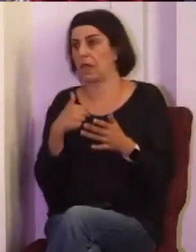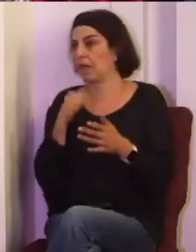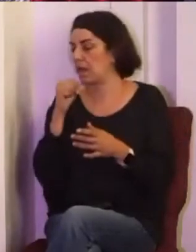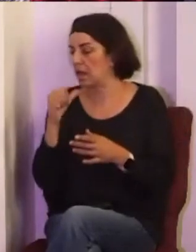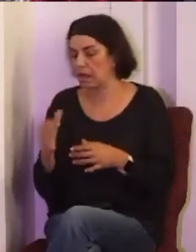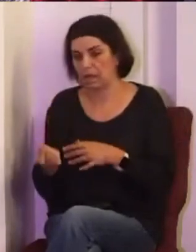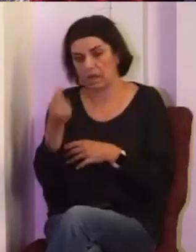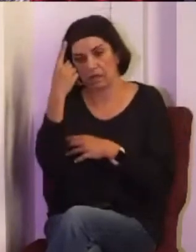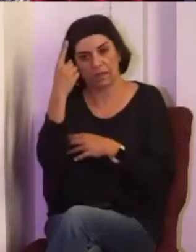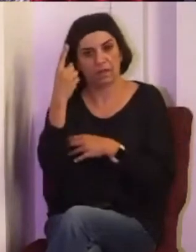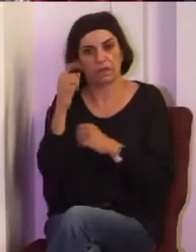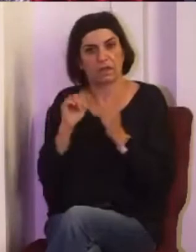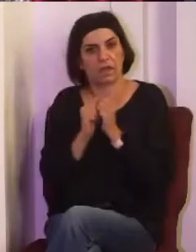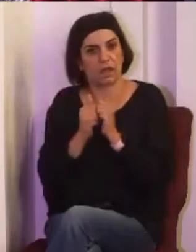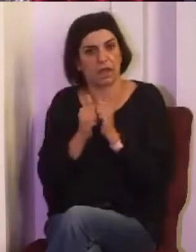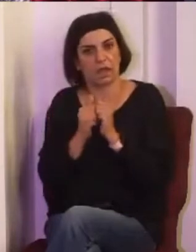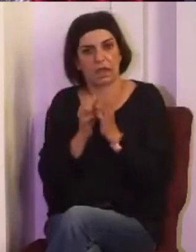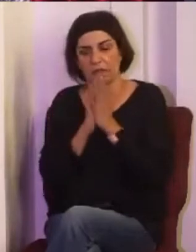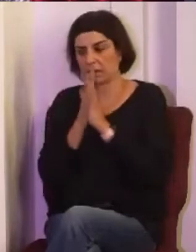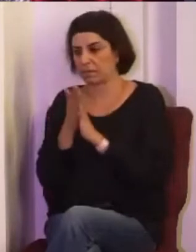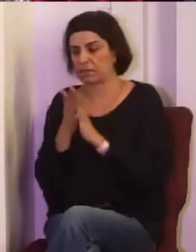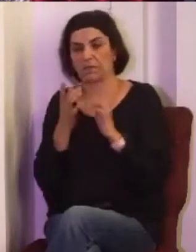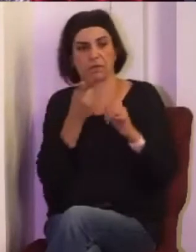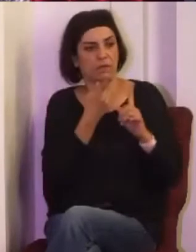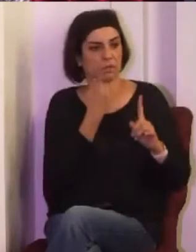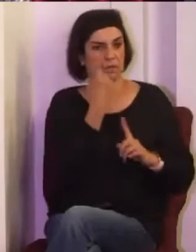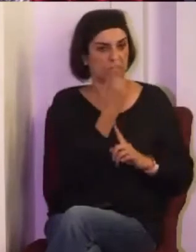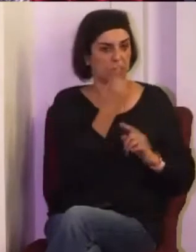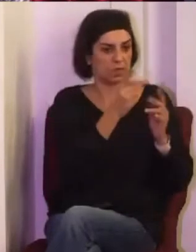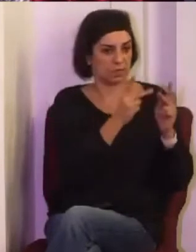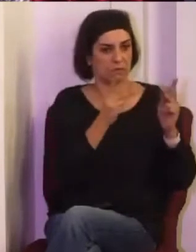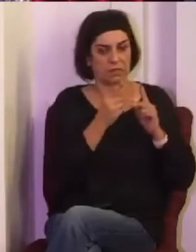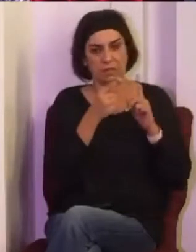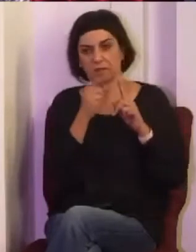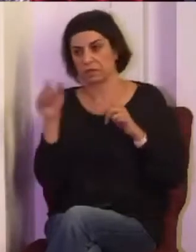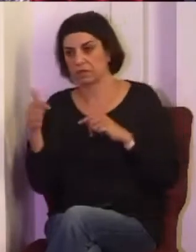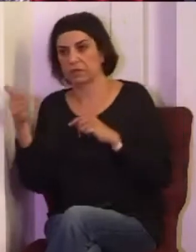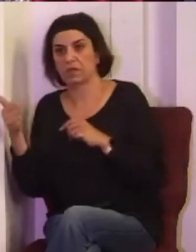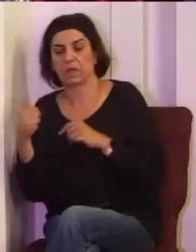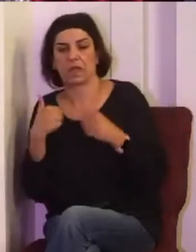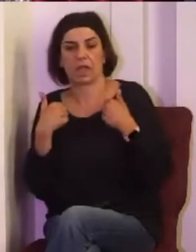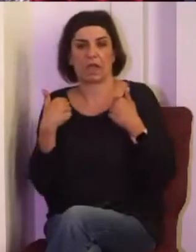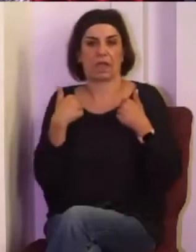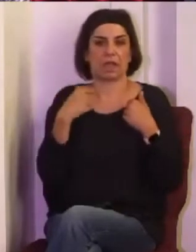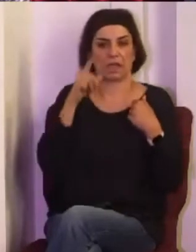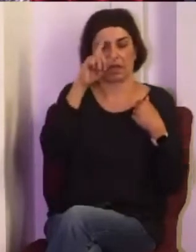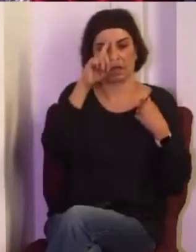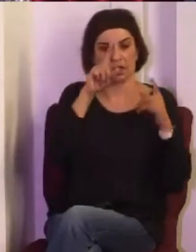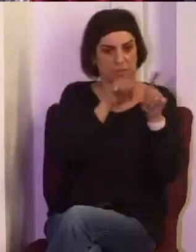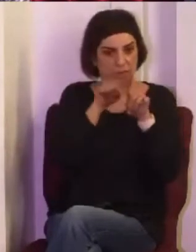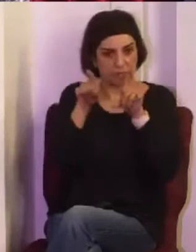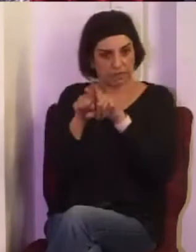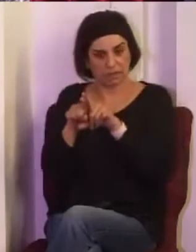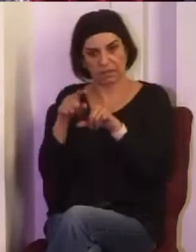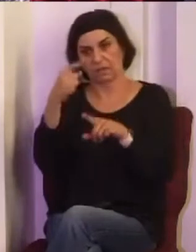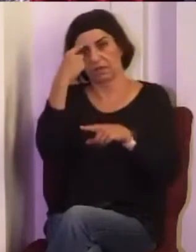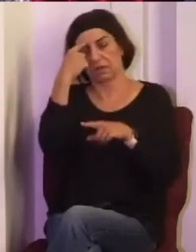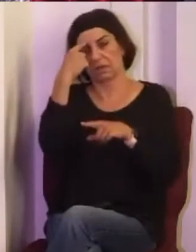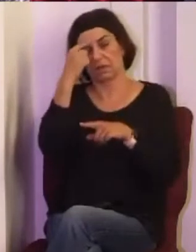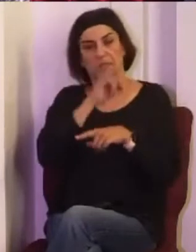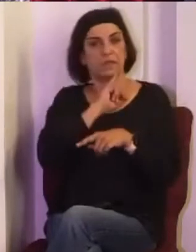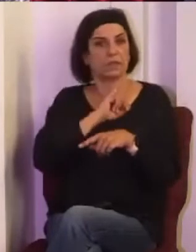not understand how to get from one place to another because I had the same mentality of the